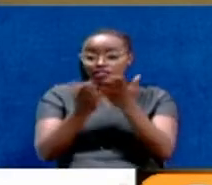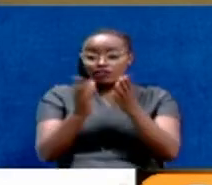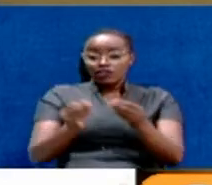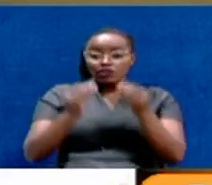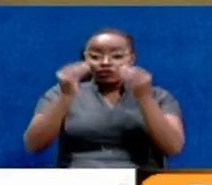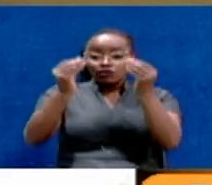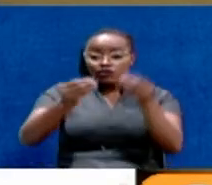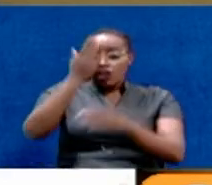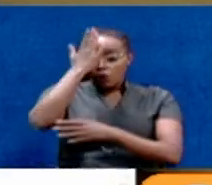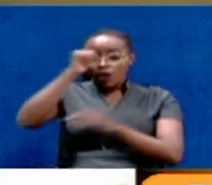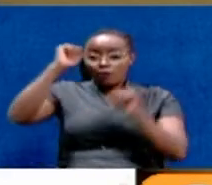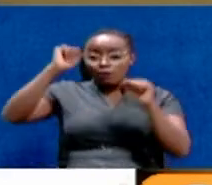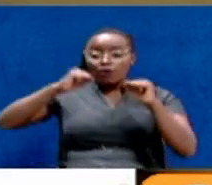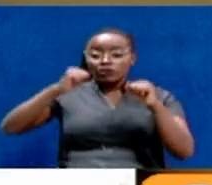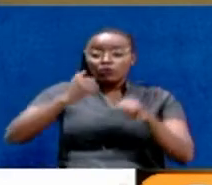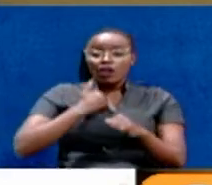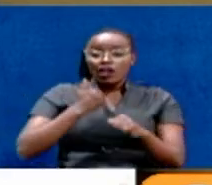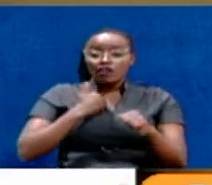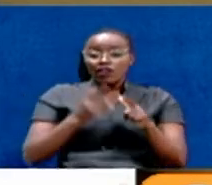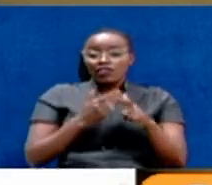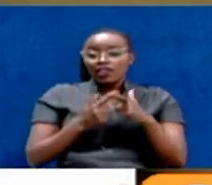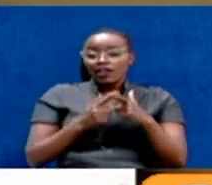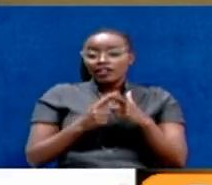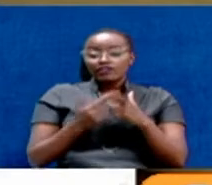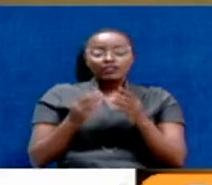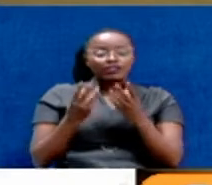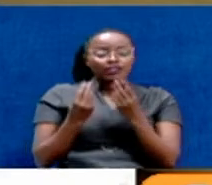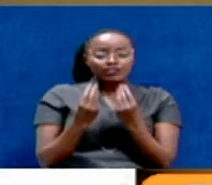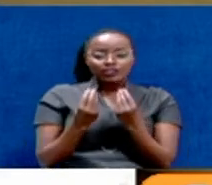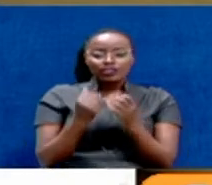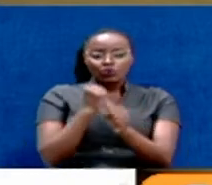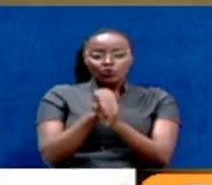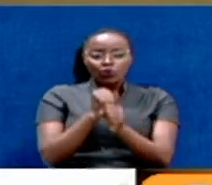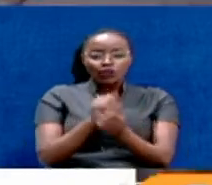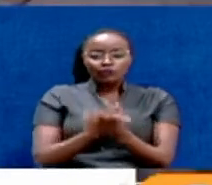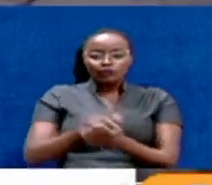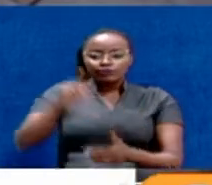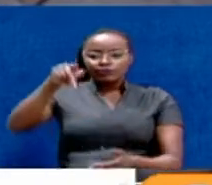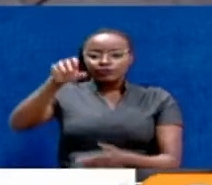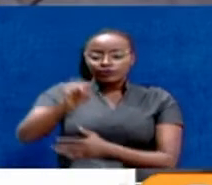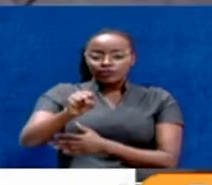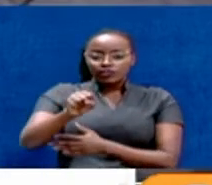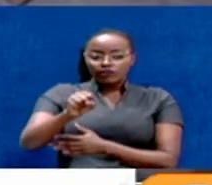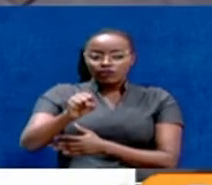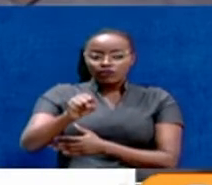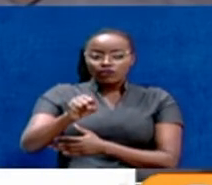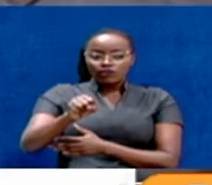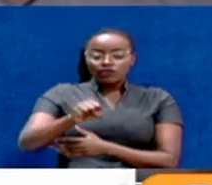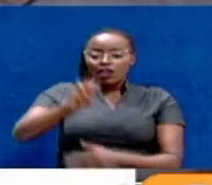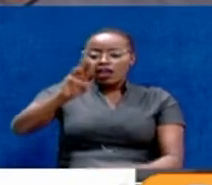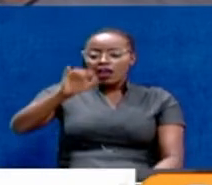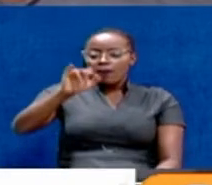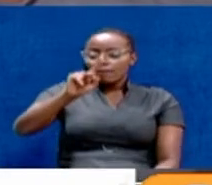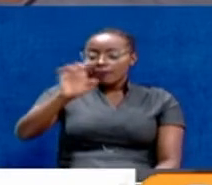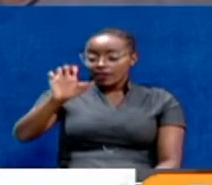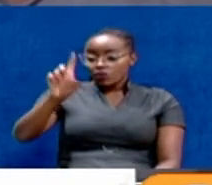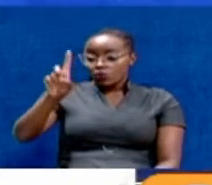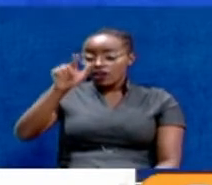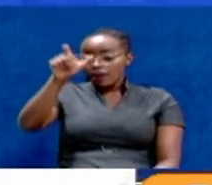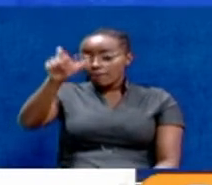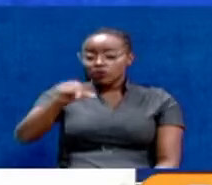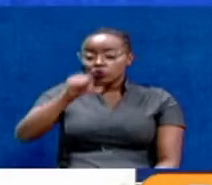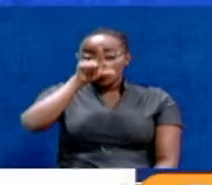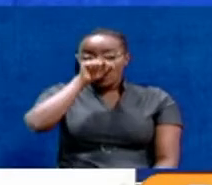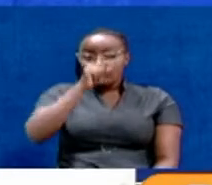are provided so that it can come in and go out very, very smoothly. All right. Thank Madam you. P.S., Mike here on Twitter, Mike One on